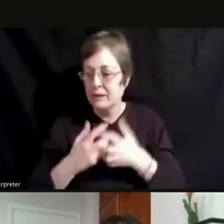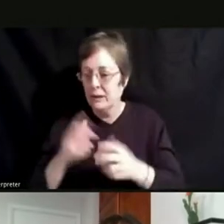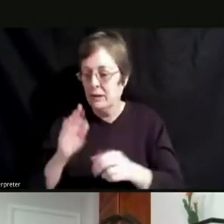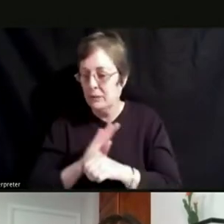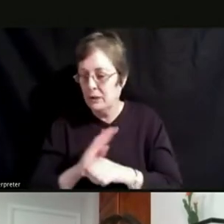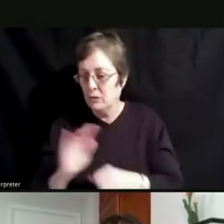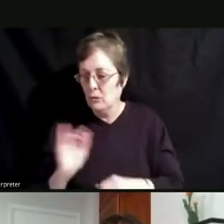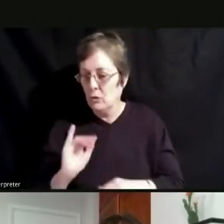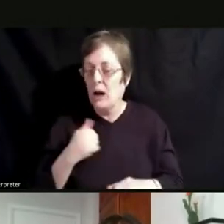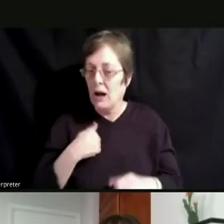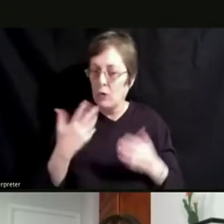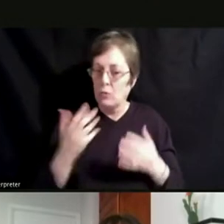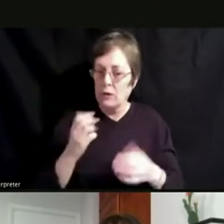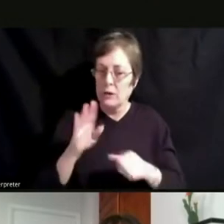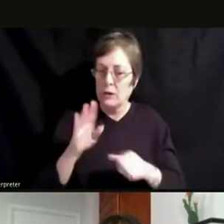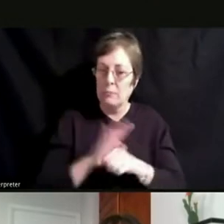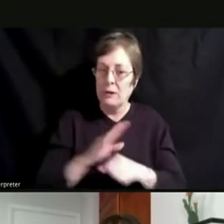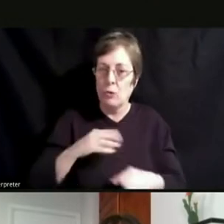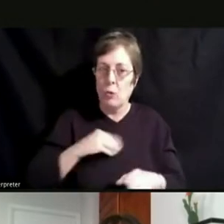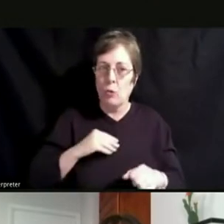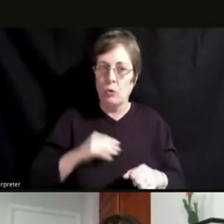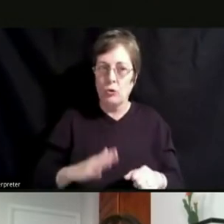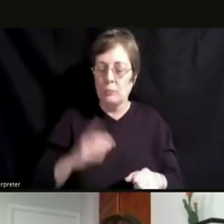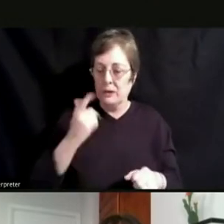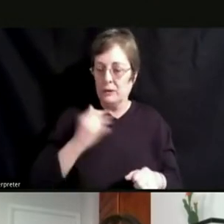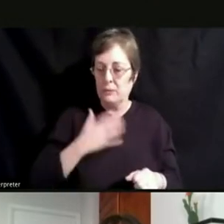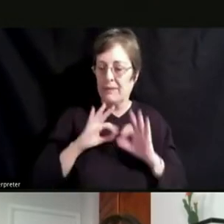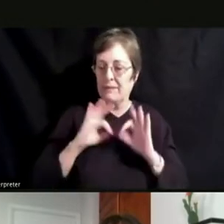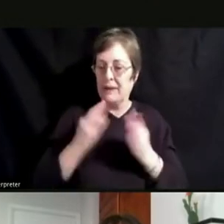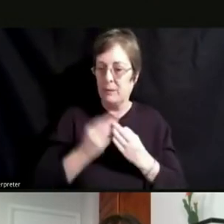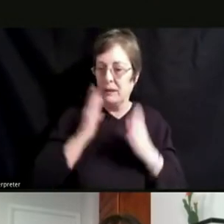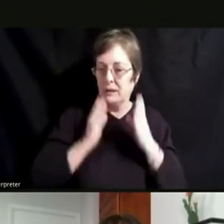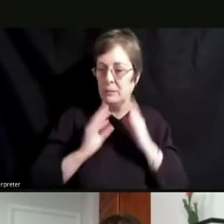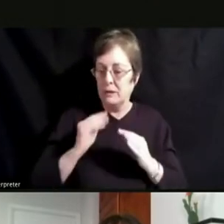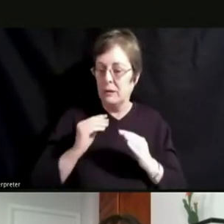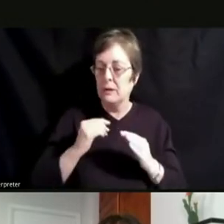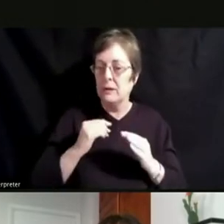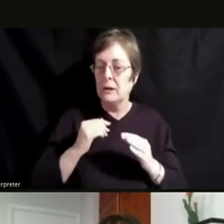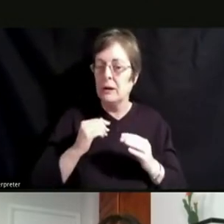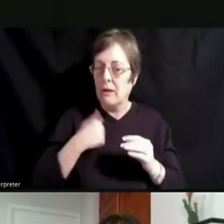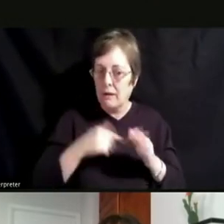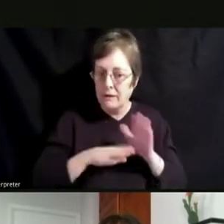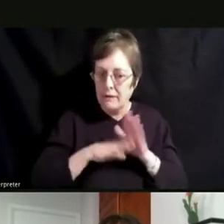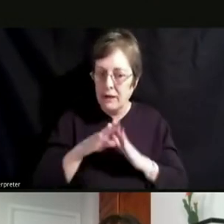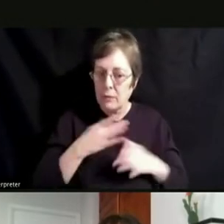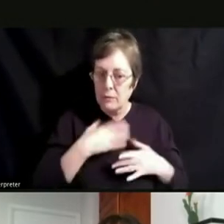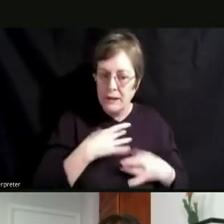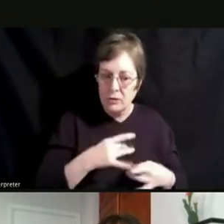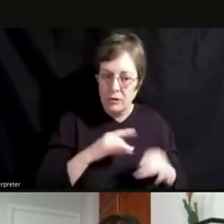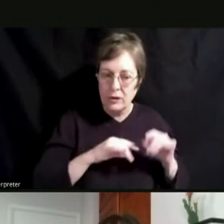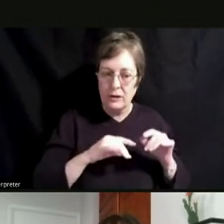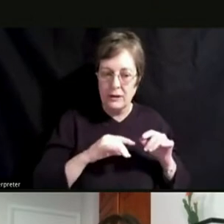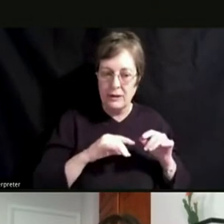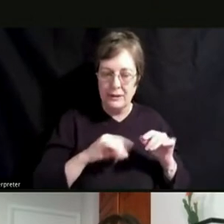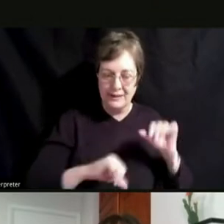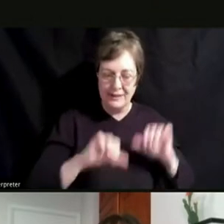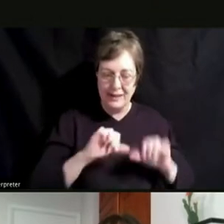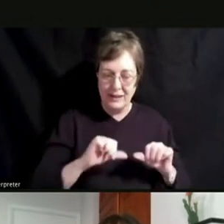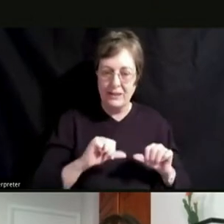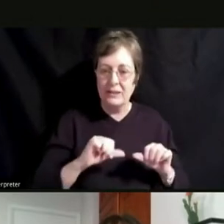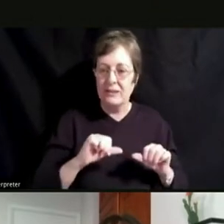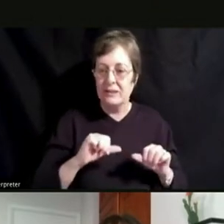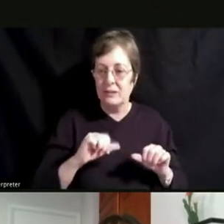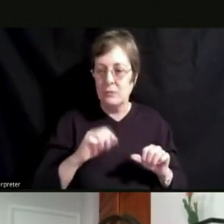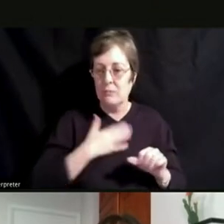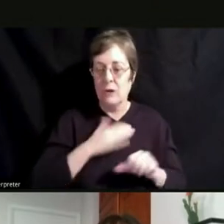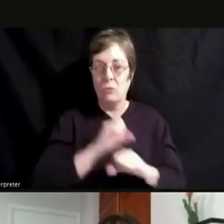And along the way, because my family experience developed an interest in science, and I'm doing that kind of work now that marries the two. So